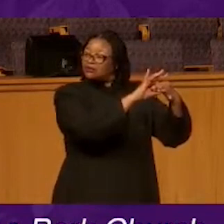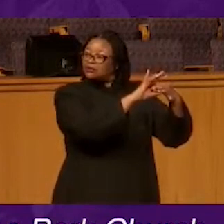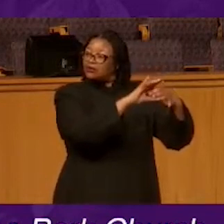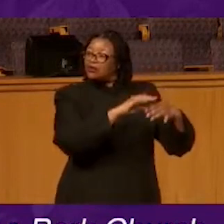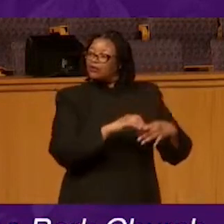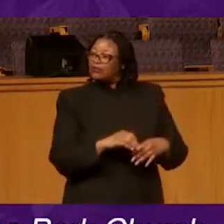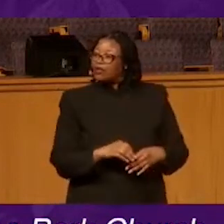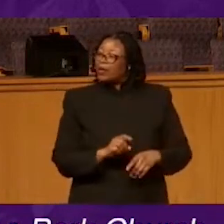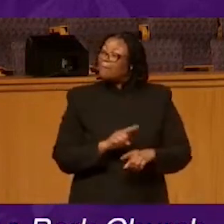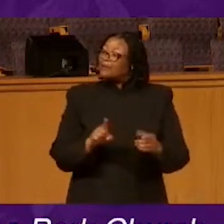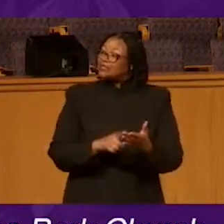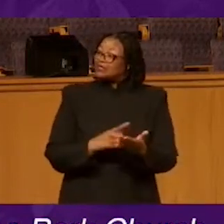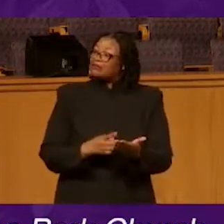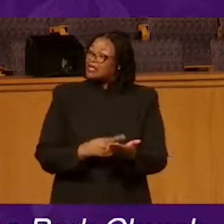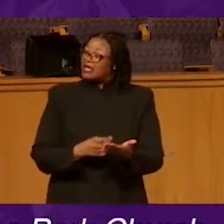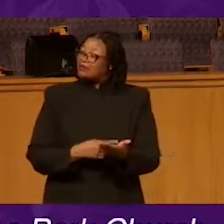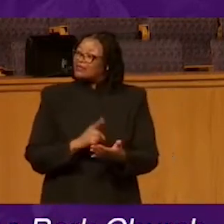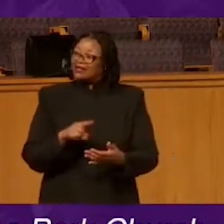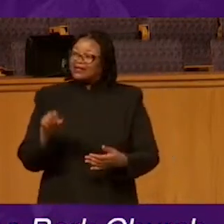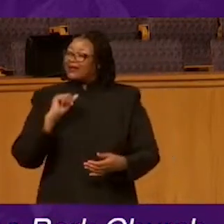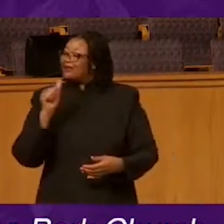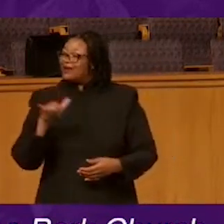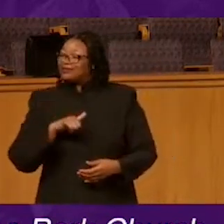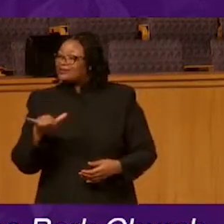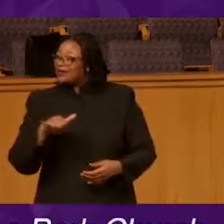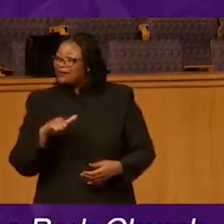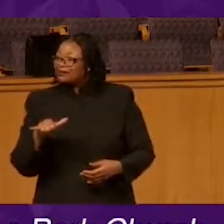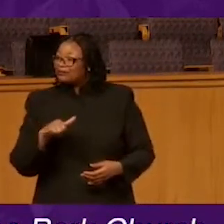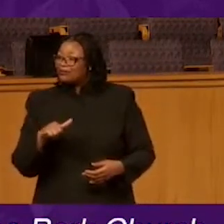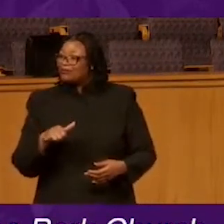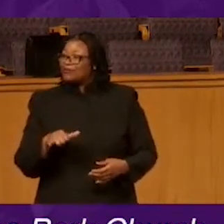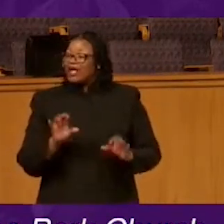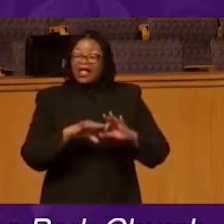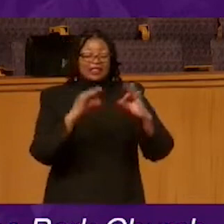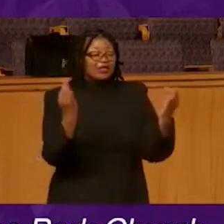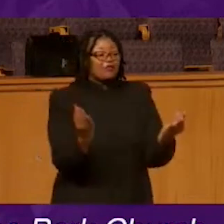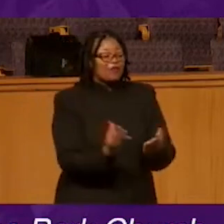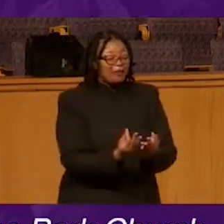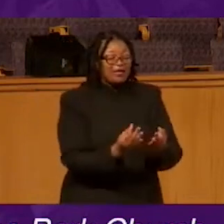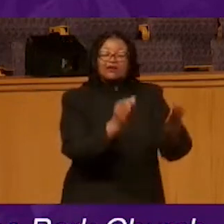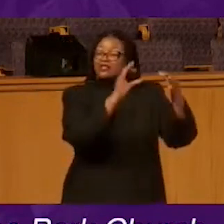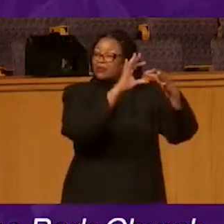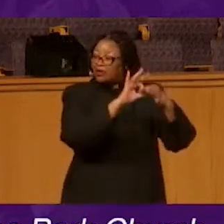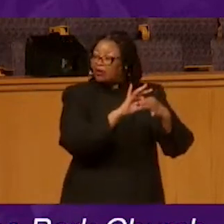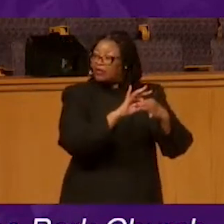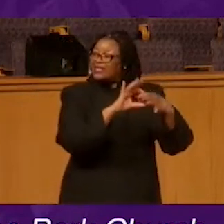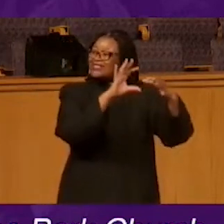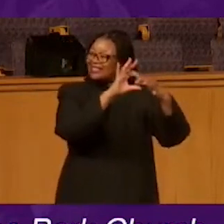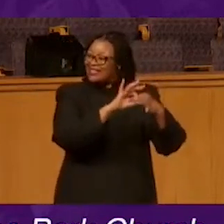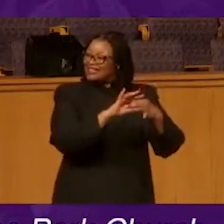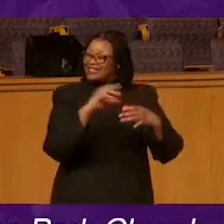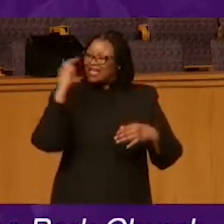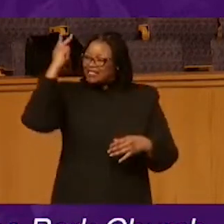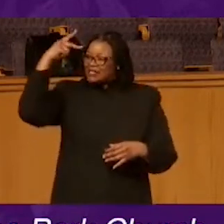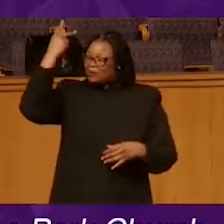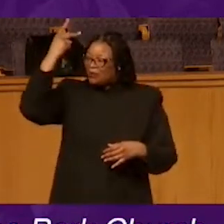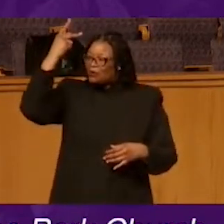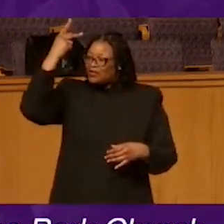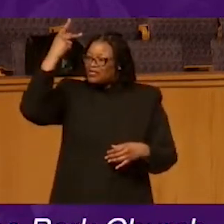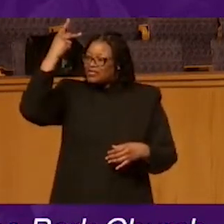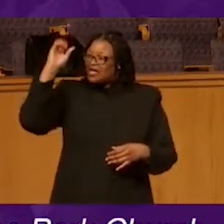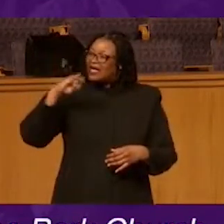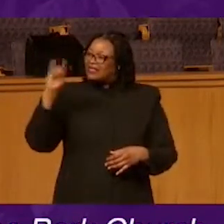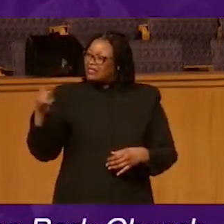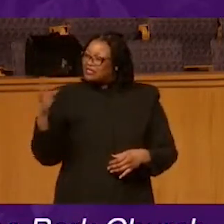But sometimes they are not the same. The family of his belonging is tied to purpose and the assignment